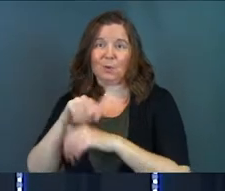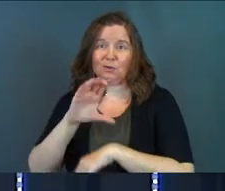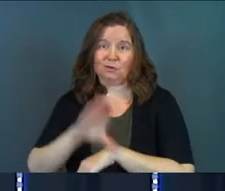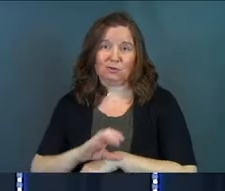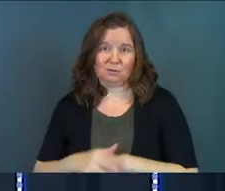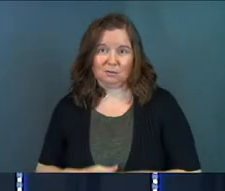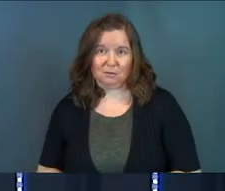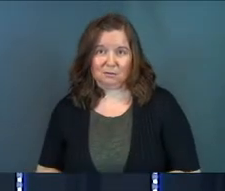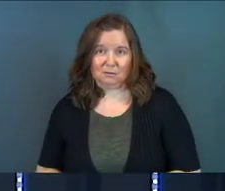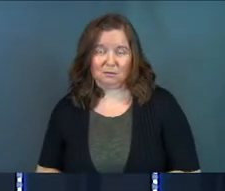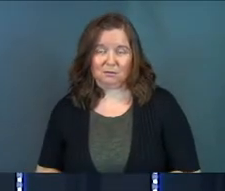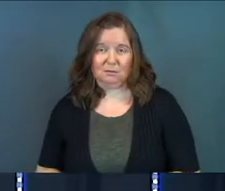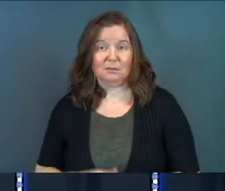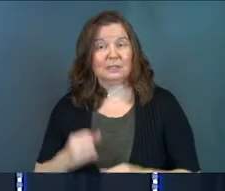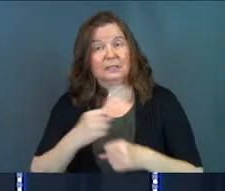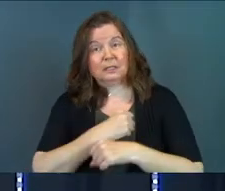church.